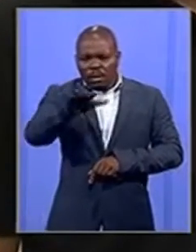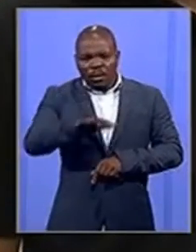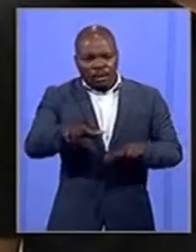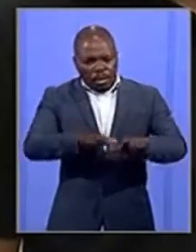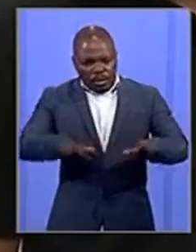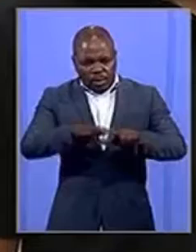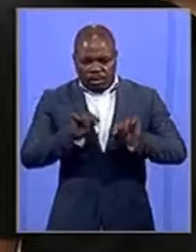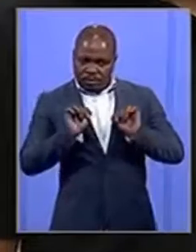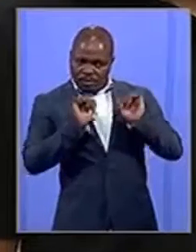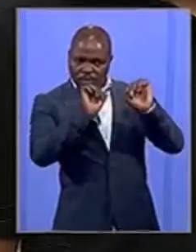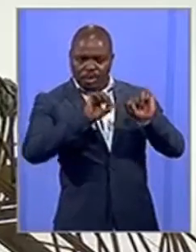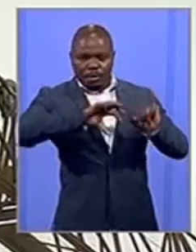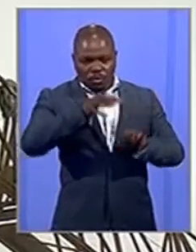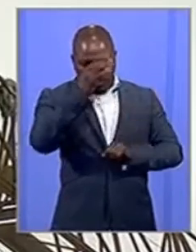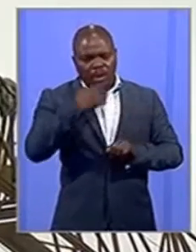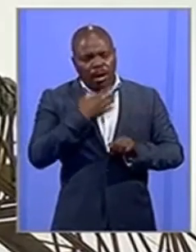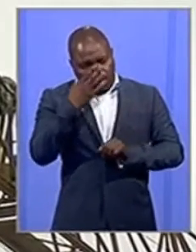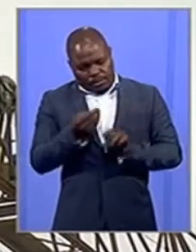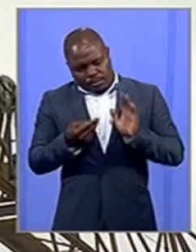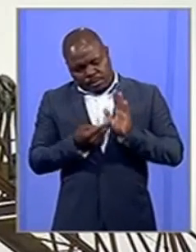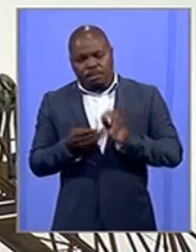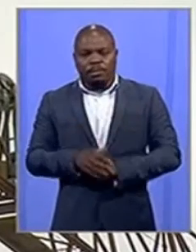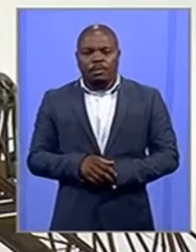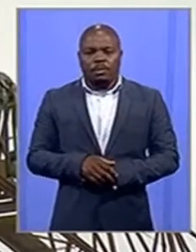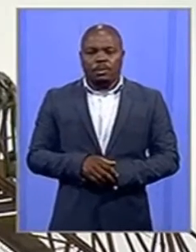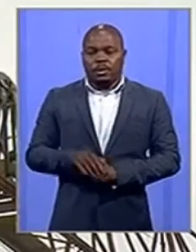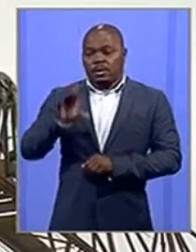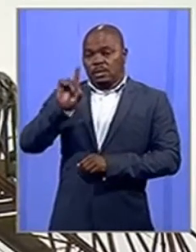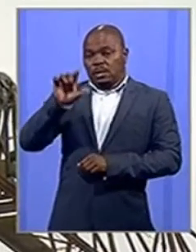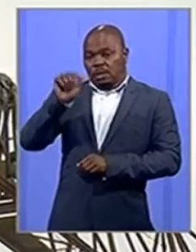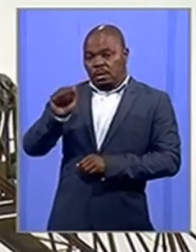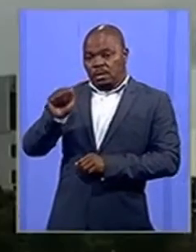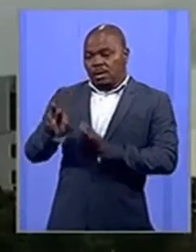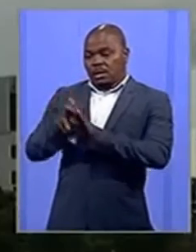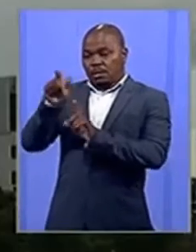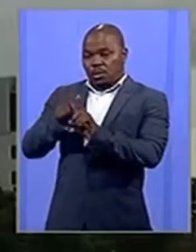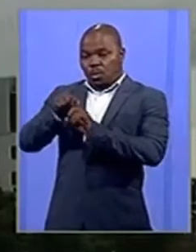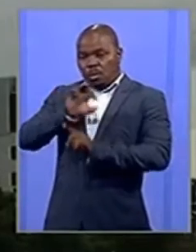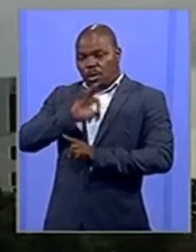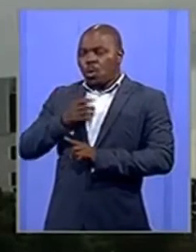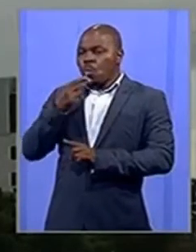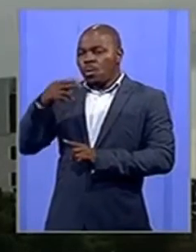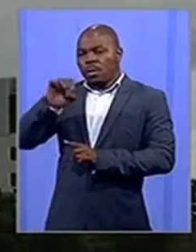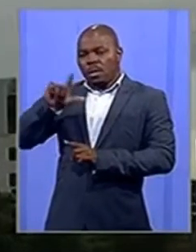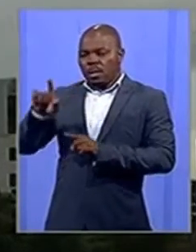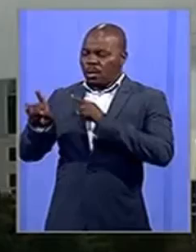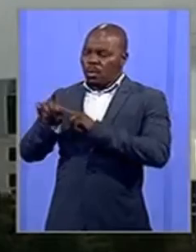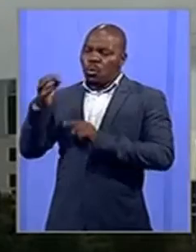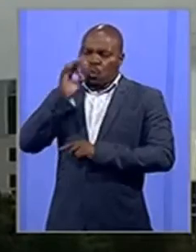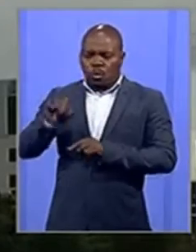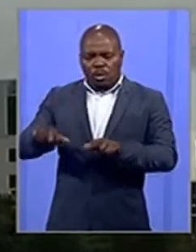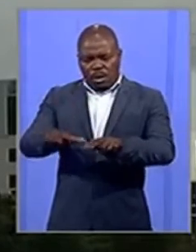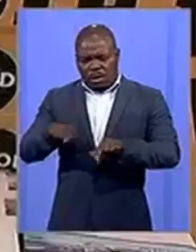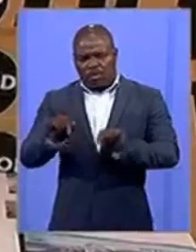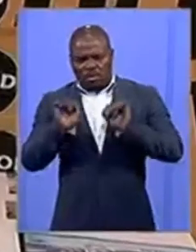the provincial government. Nkgetheng wa bomeyara wa mokga wa DA Cape Town, Geordin Hill, o boletse ha mobu o e leng